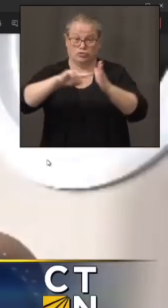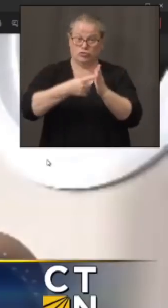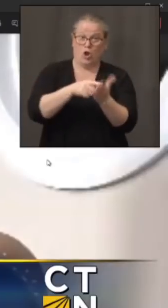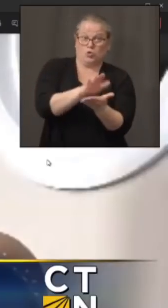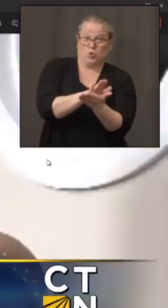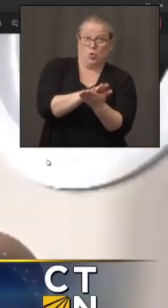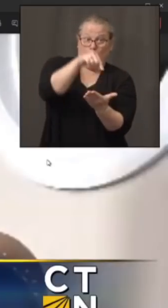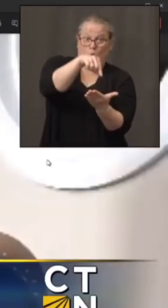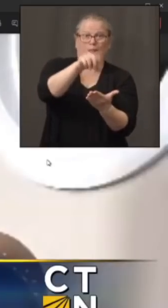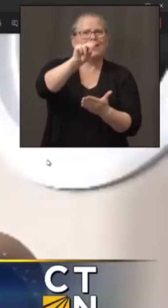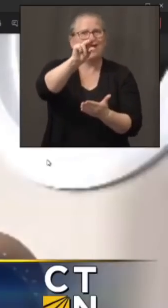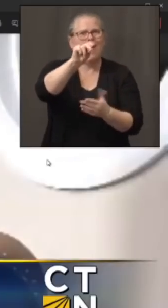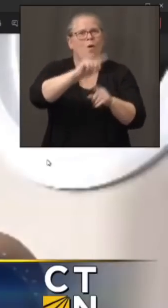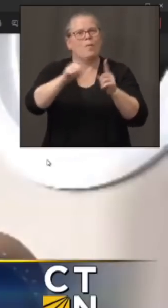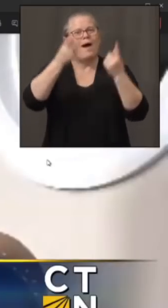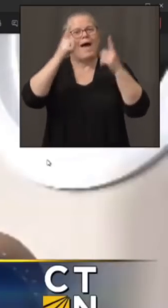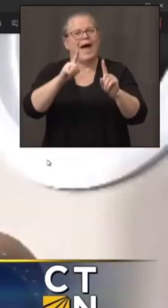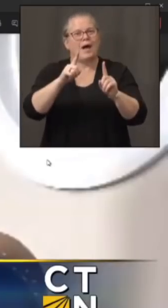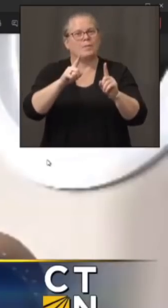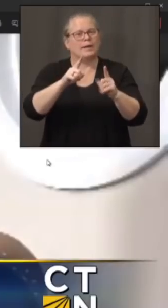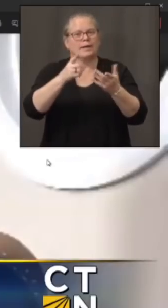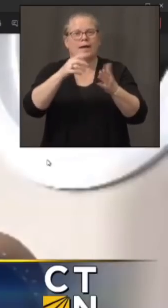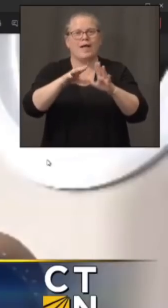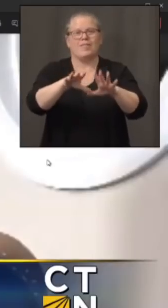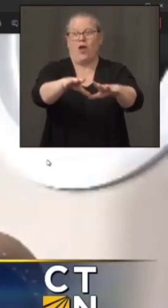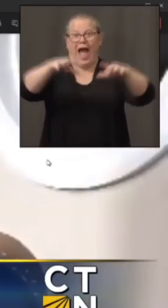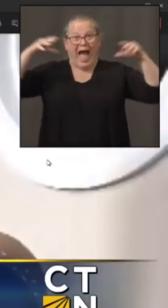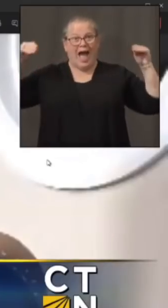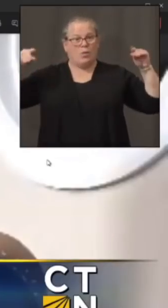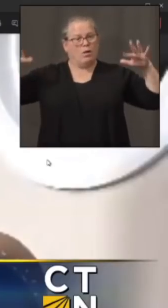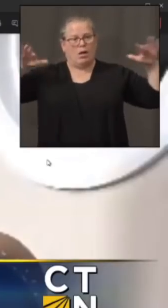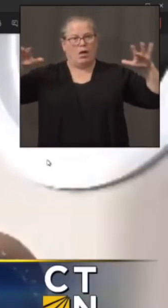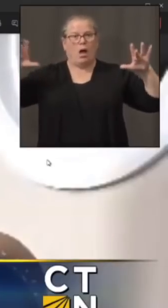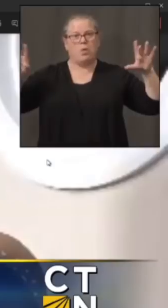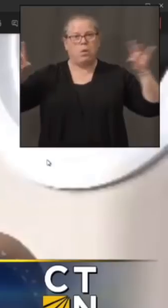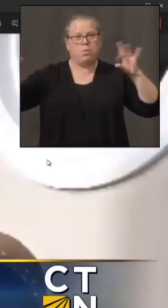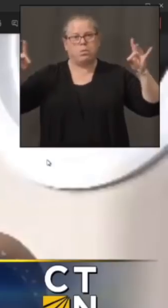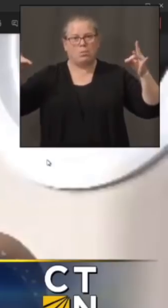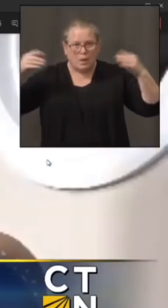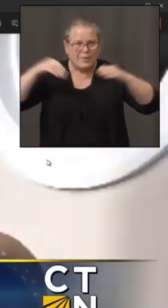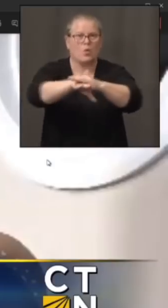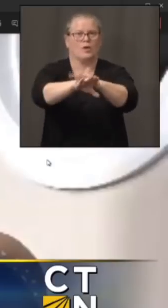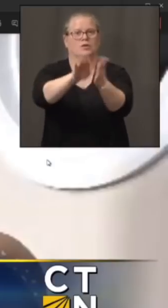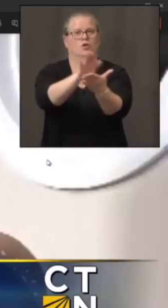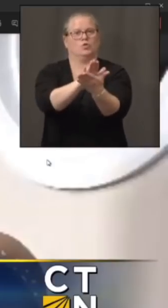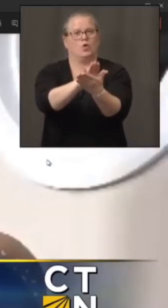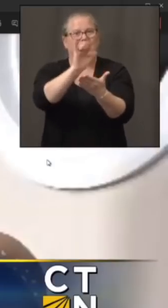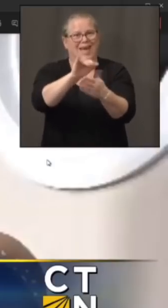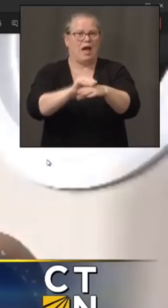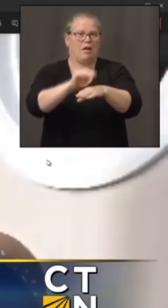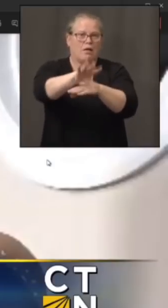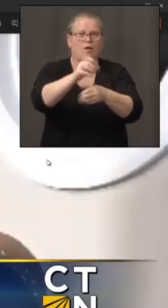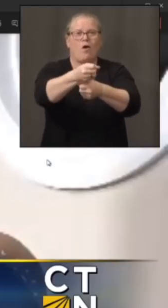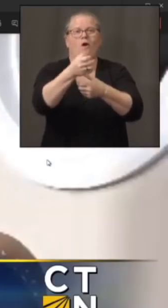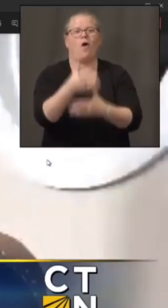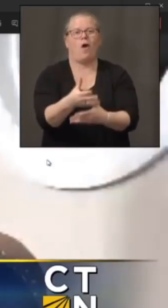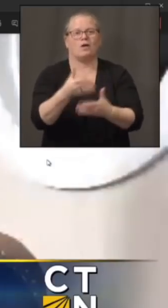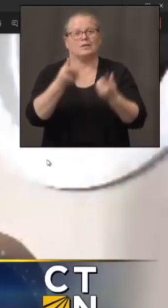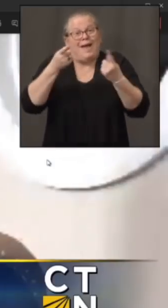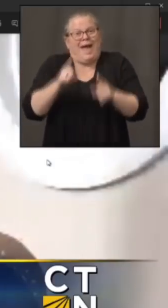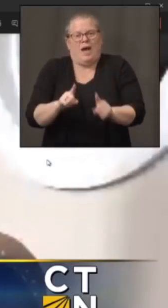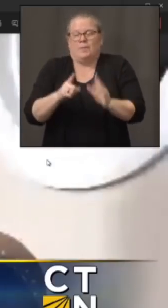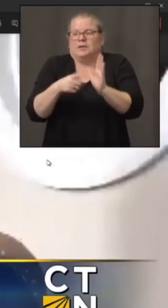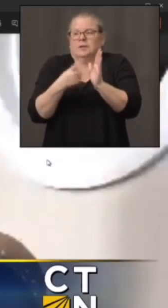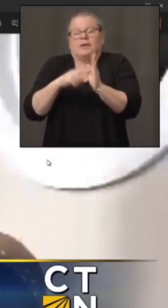have high levels of community spread, but they're not starting in the schools. The difference between coronavirus and flu is that oftentimes with flu, the